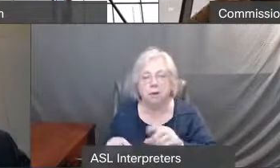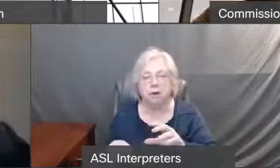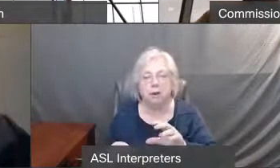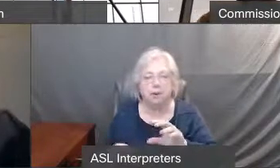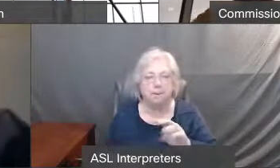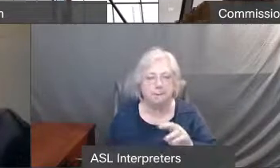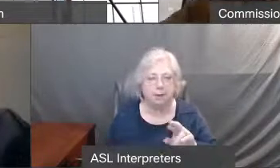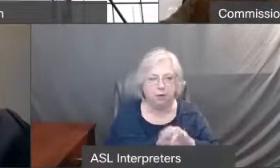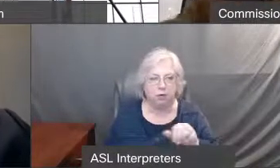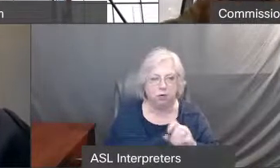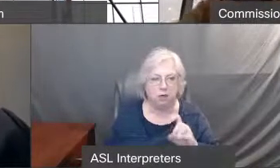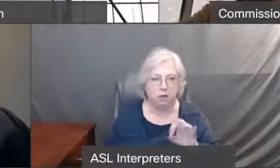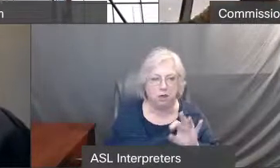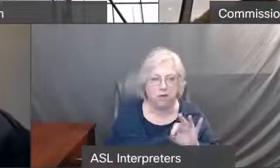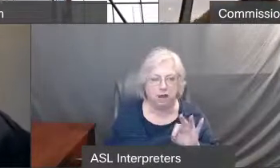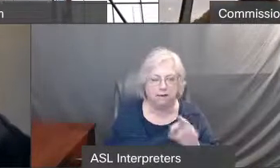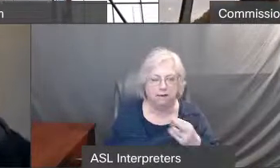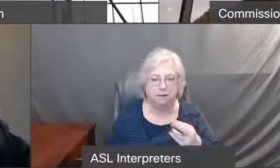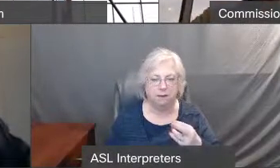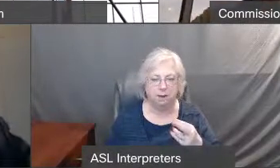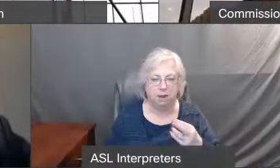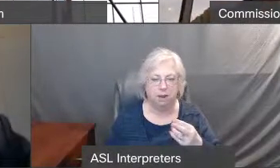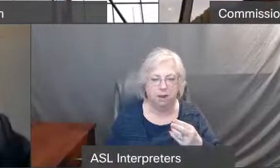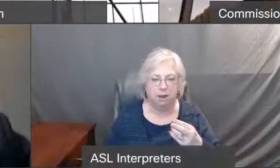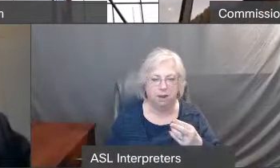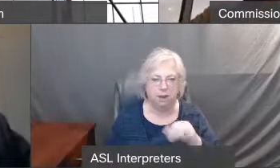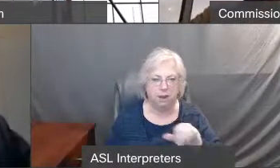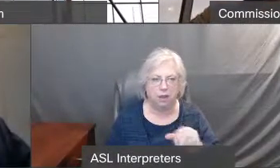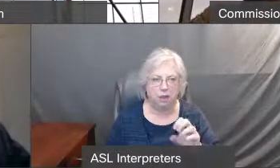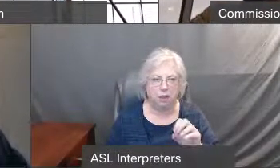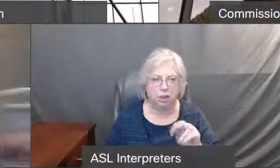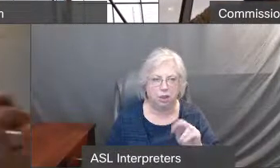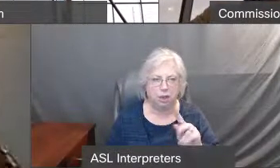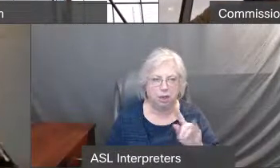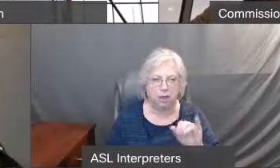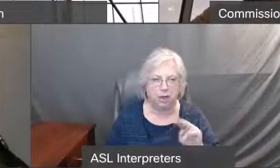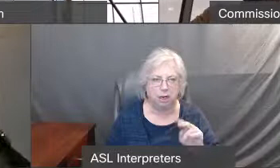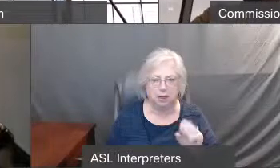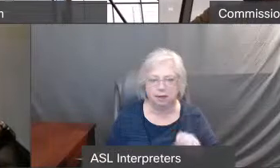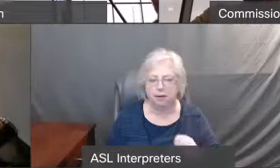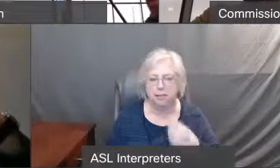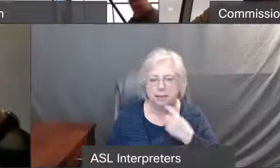Hankins. Mr. Hankins, if you want to approach the podium, please. State your name.